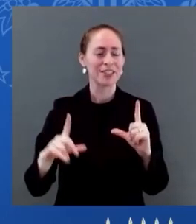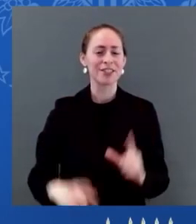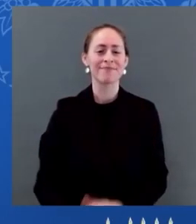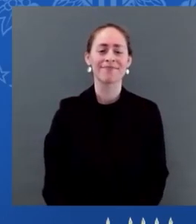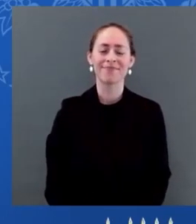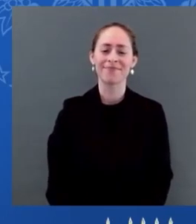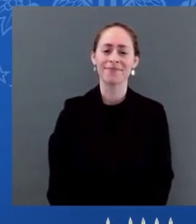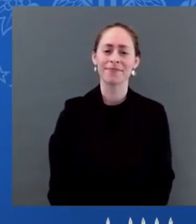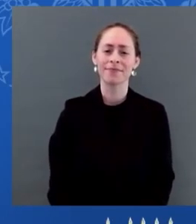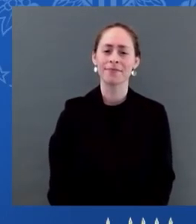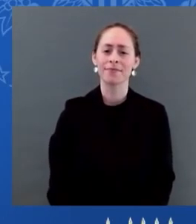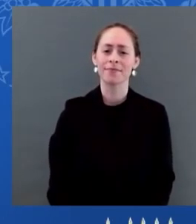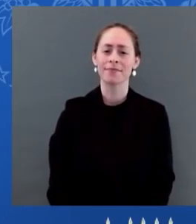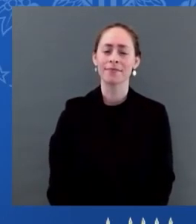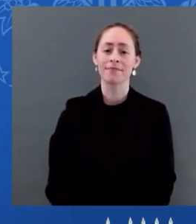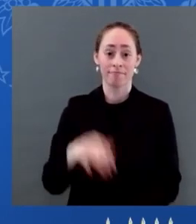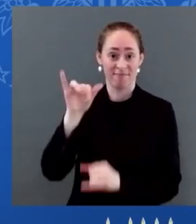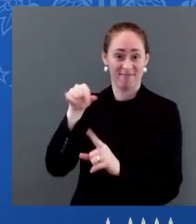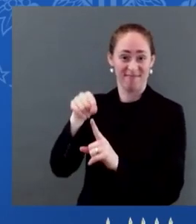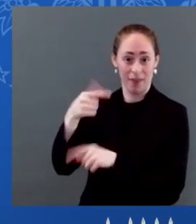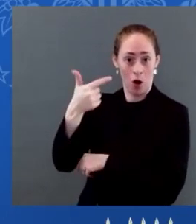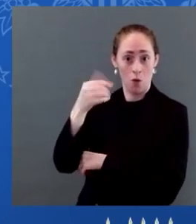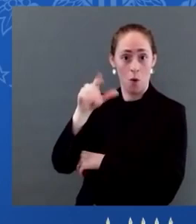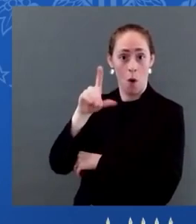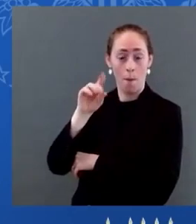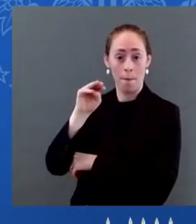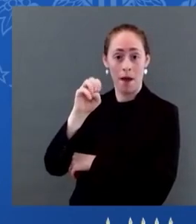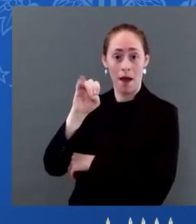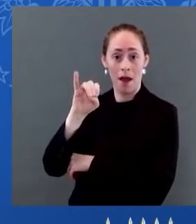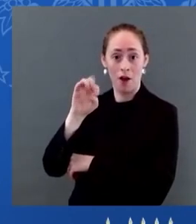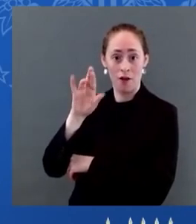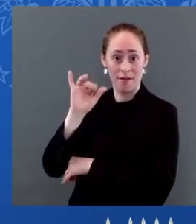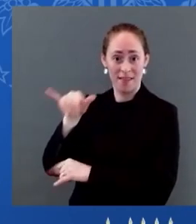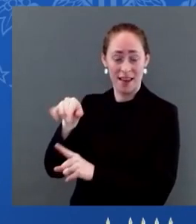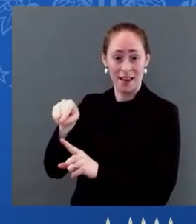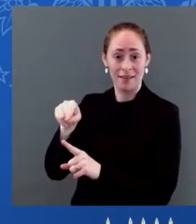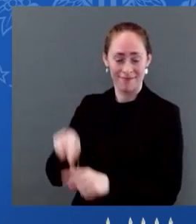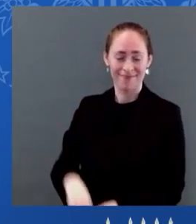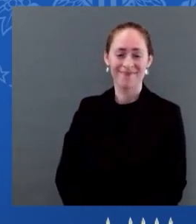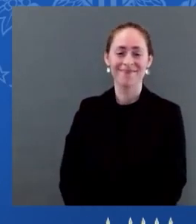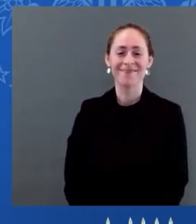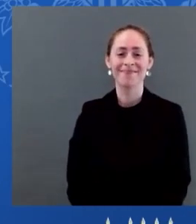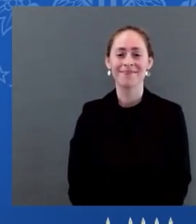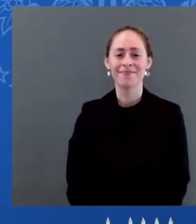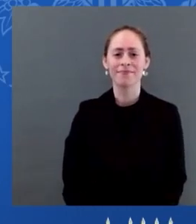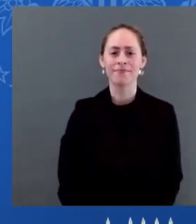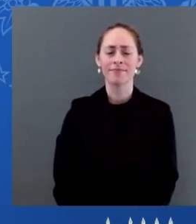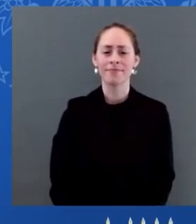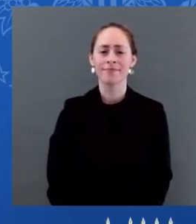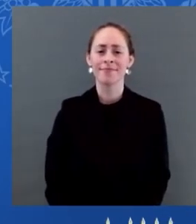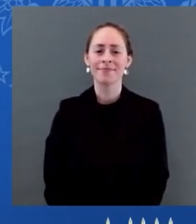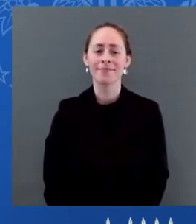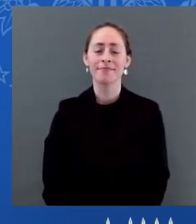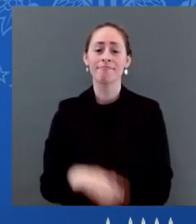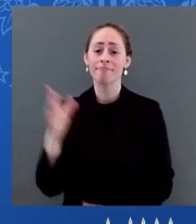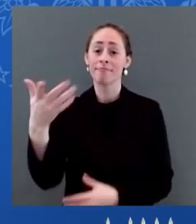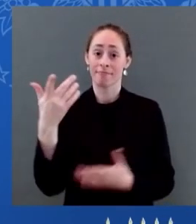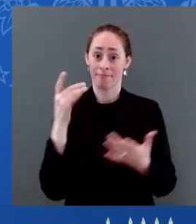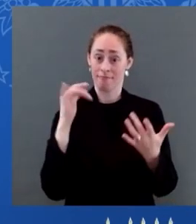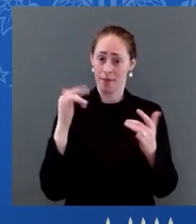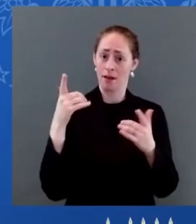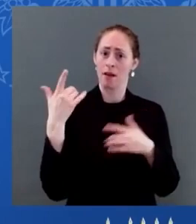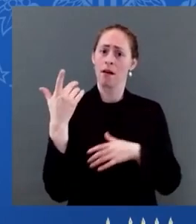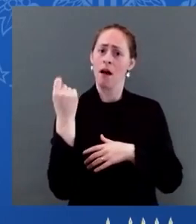do you look so sad? And I said, and I almost turned, and I said, well, Madam Prime Minister, I said, you've painted such a